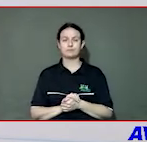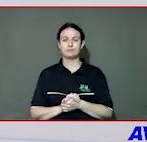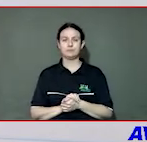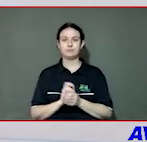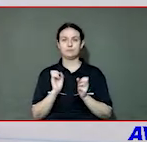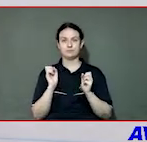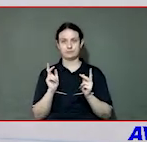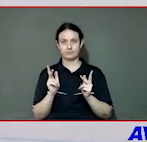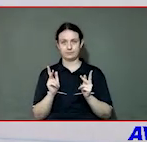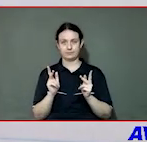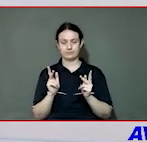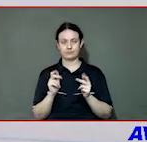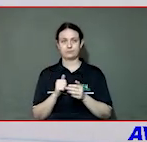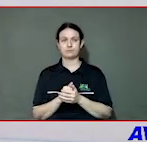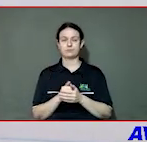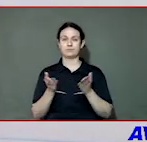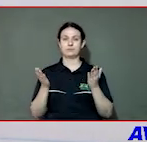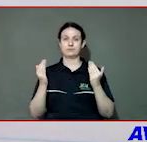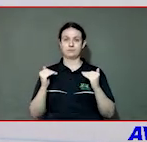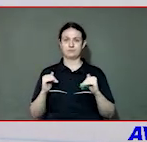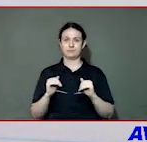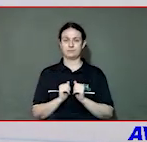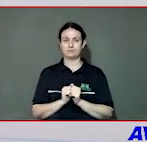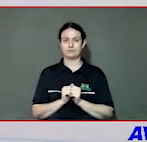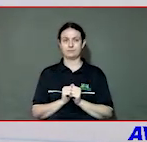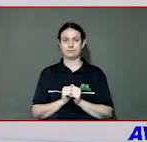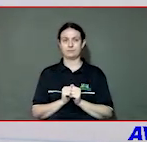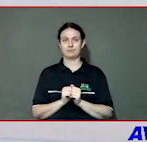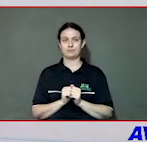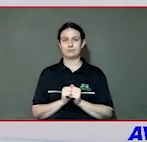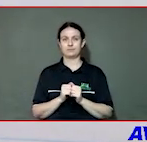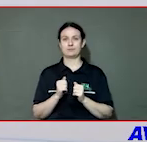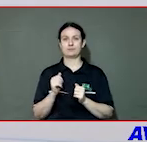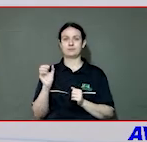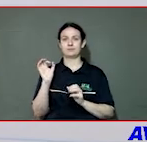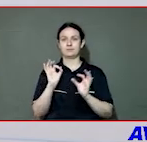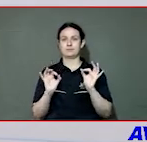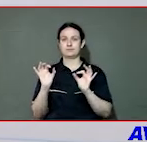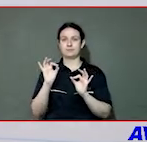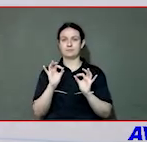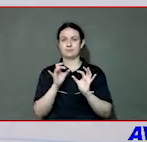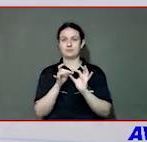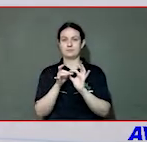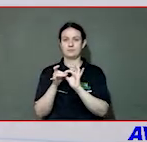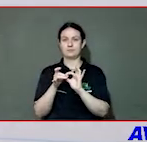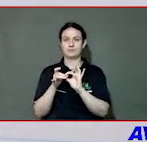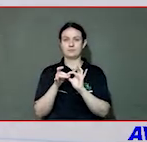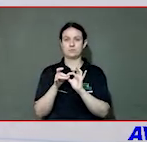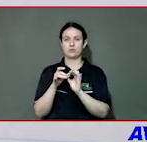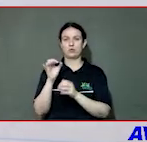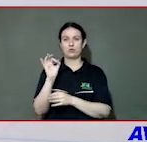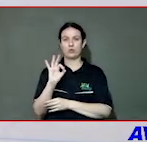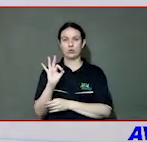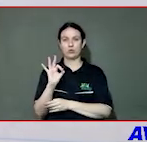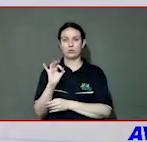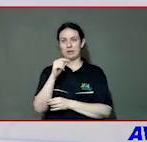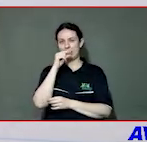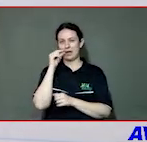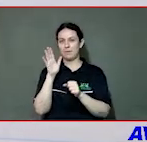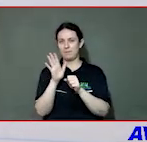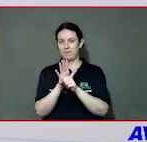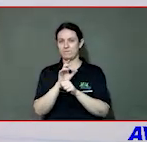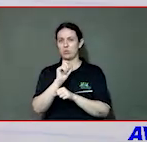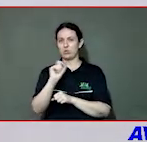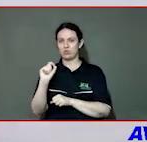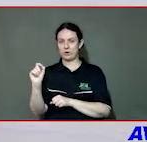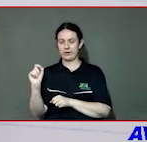Okay, so that's done. Now you're writing out intermolecular forces. You must write out the word, not